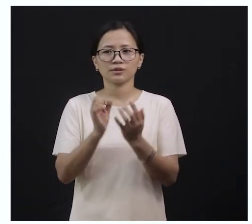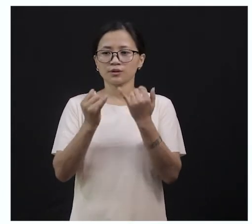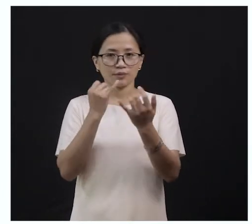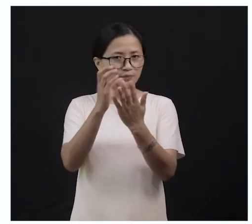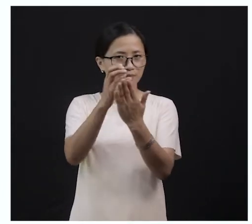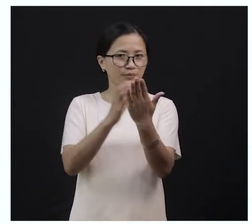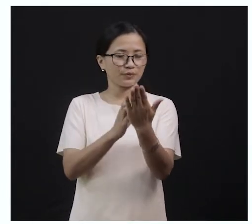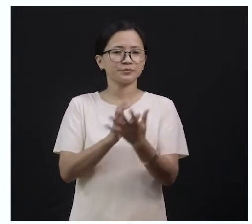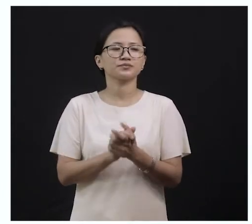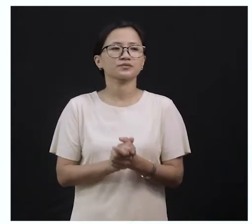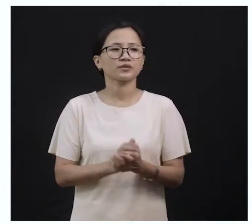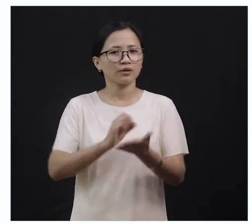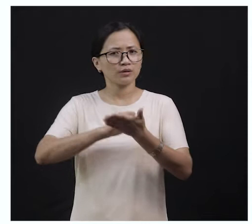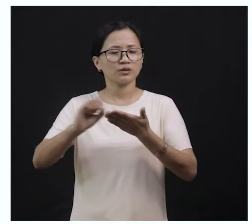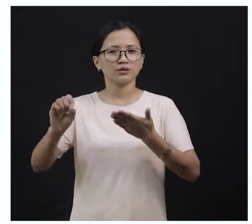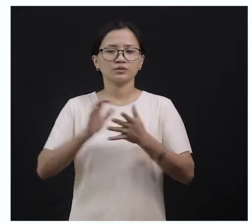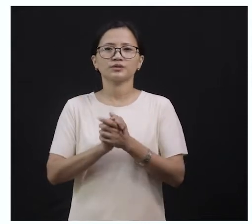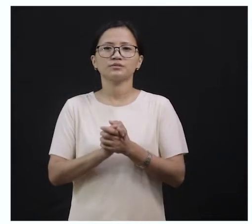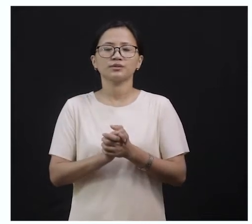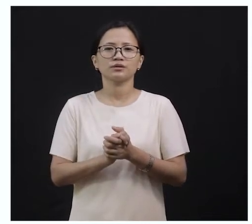and it is written by